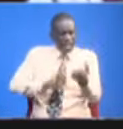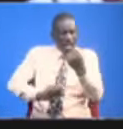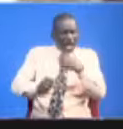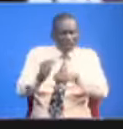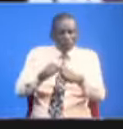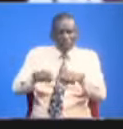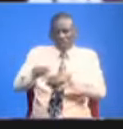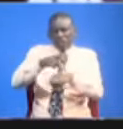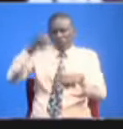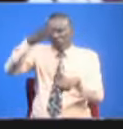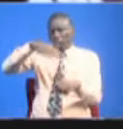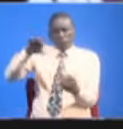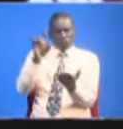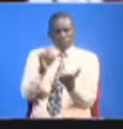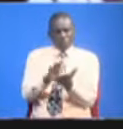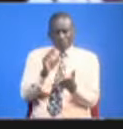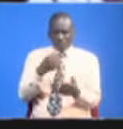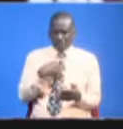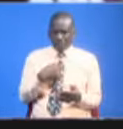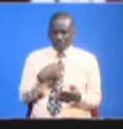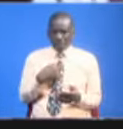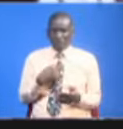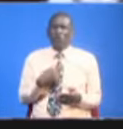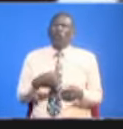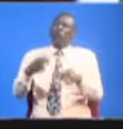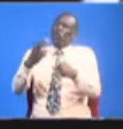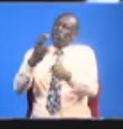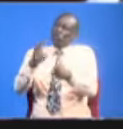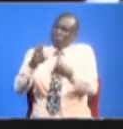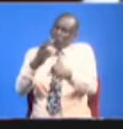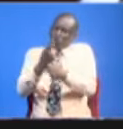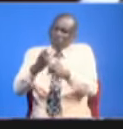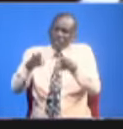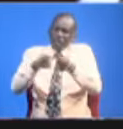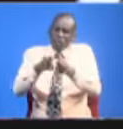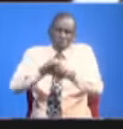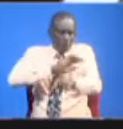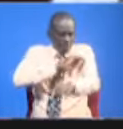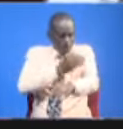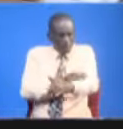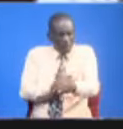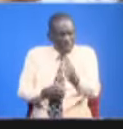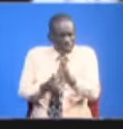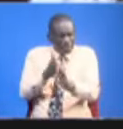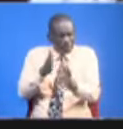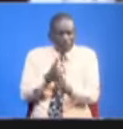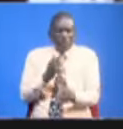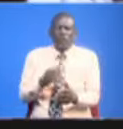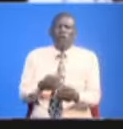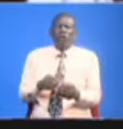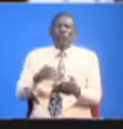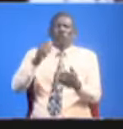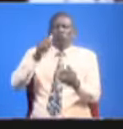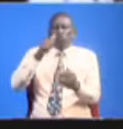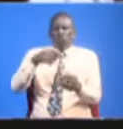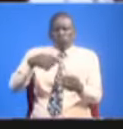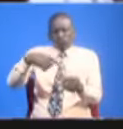impeach Rigathi Gachagua, use the same speed and efficiency to pass the Coffee